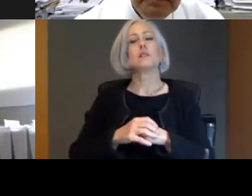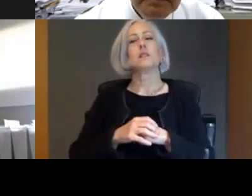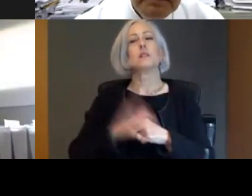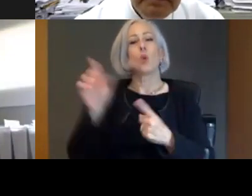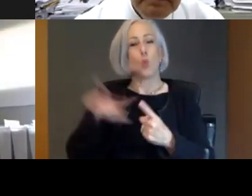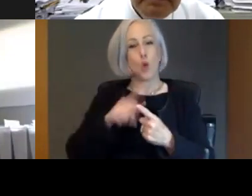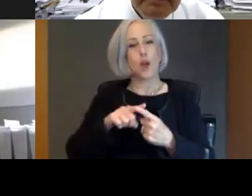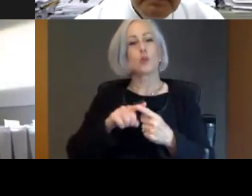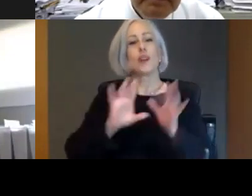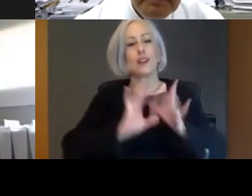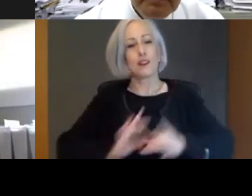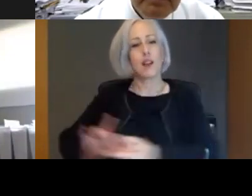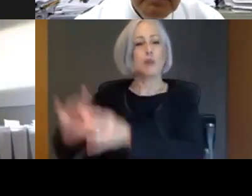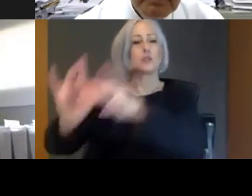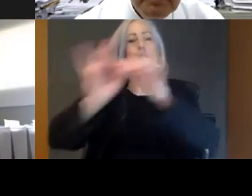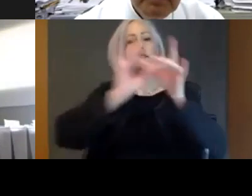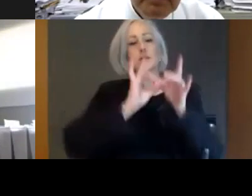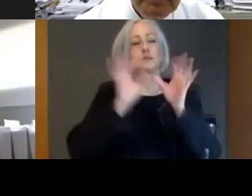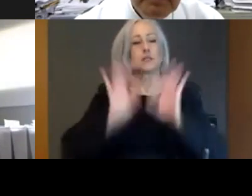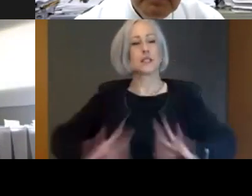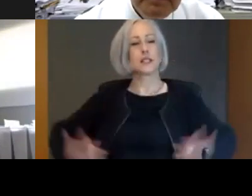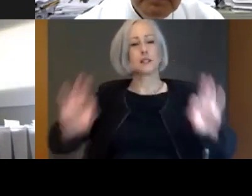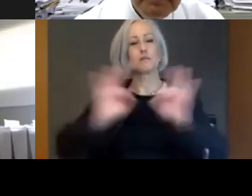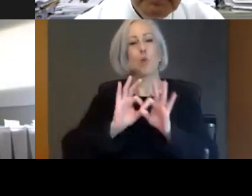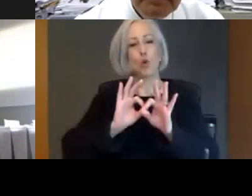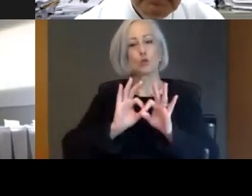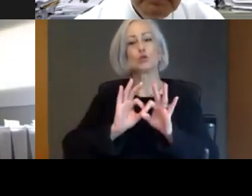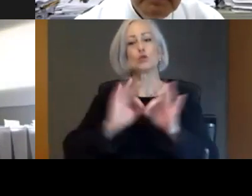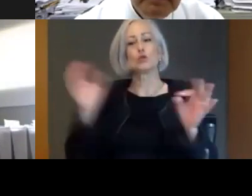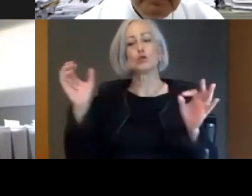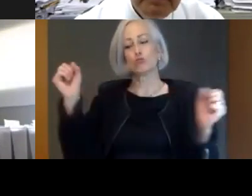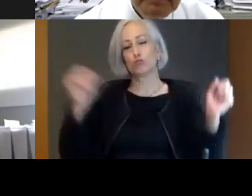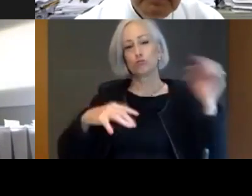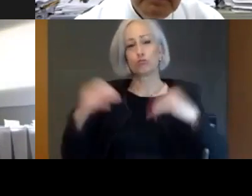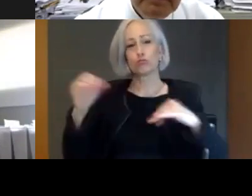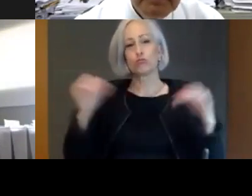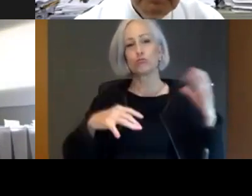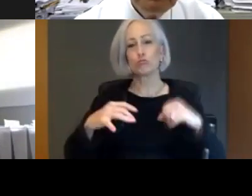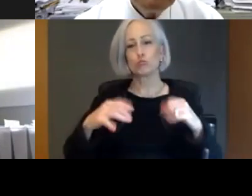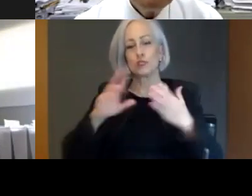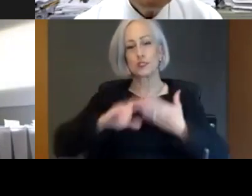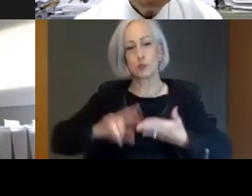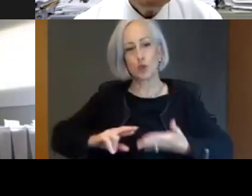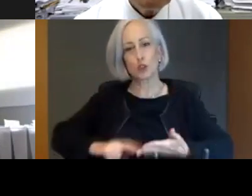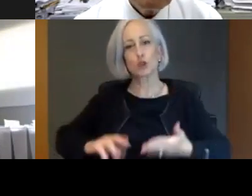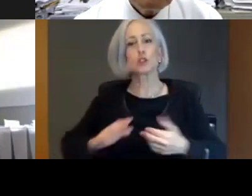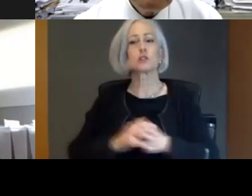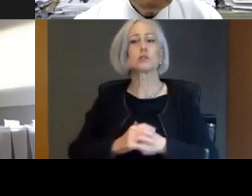it is important that we are able to put together some research work, some kind